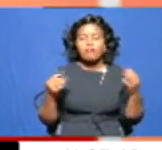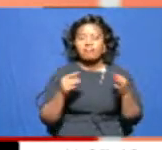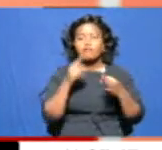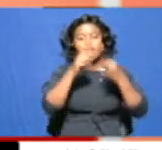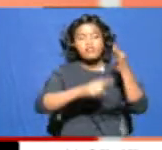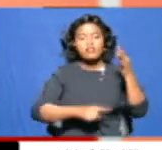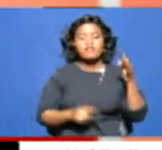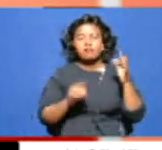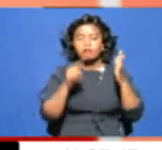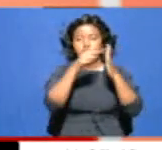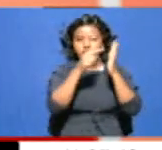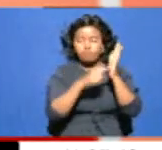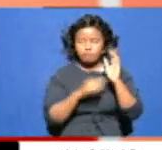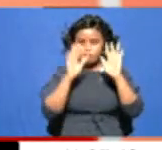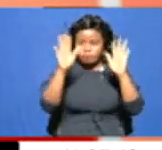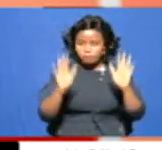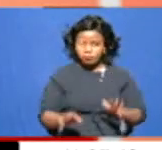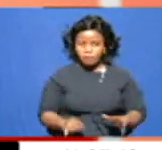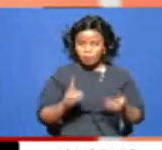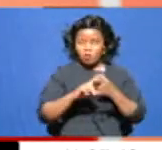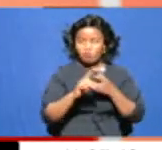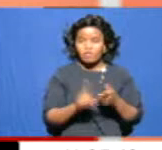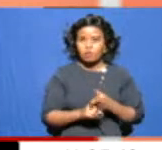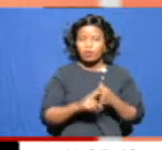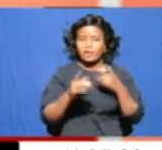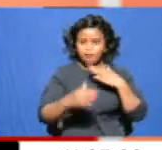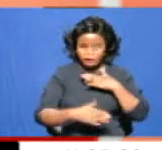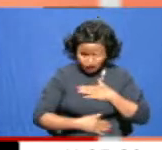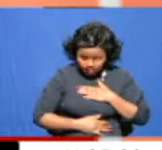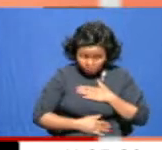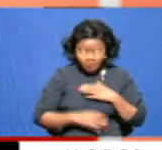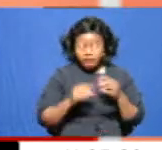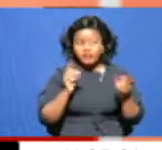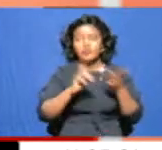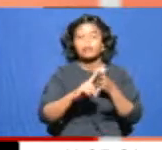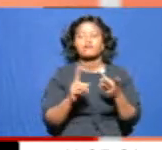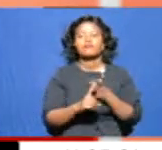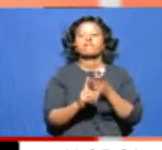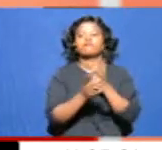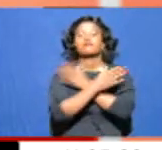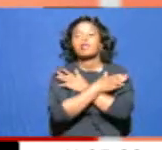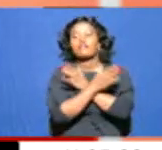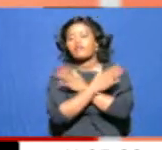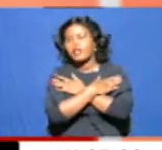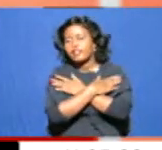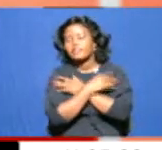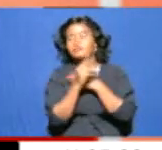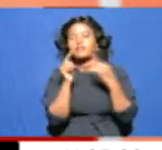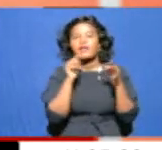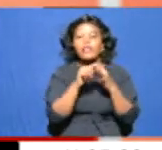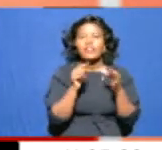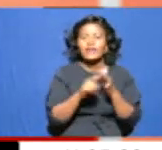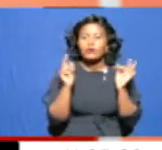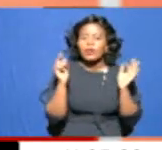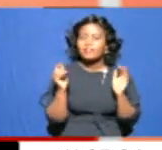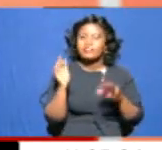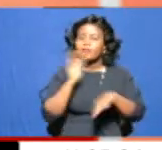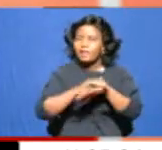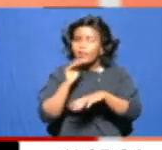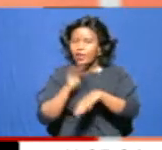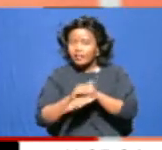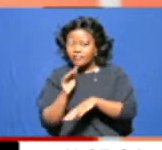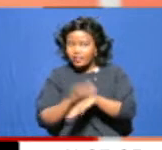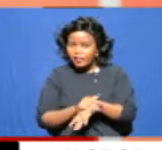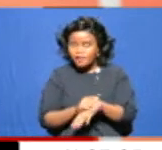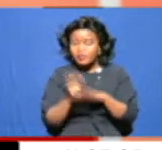first one is respect. The second one is friendship. Mm-hmm. And the third one is excellence. Mm-hmm. If we abide